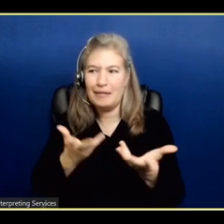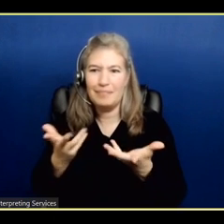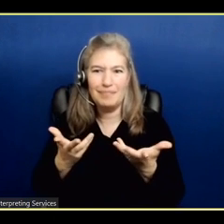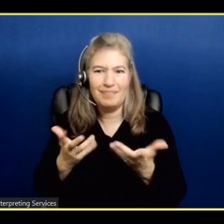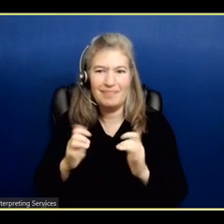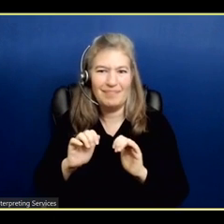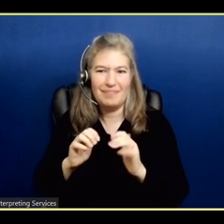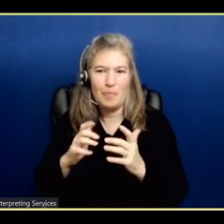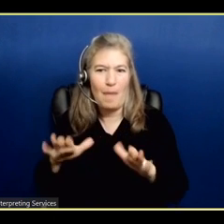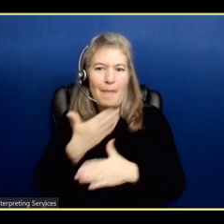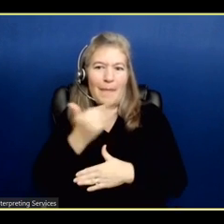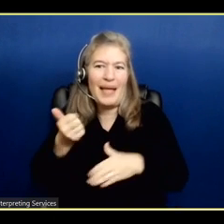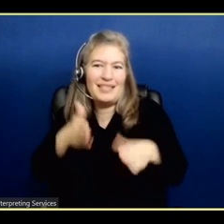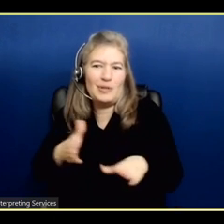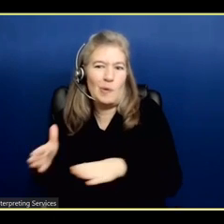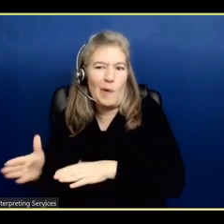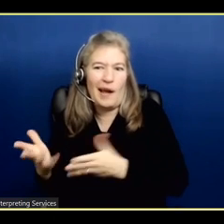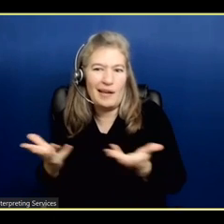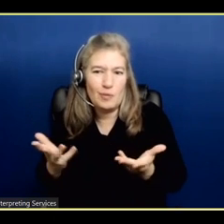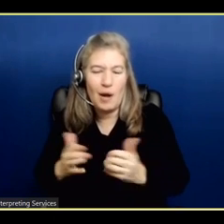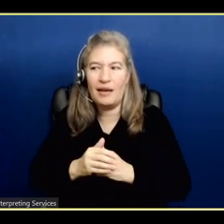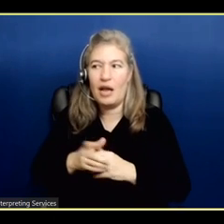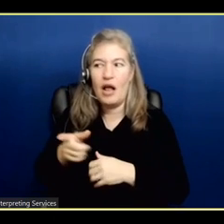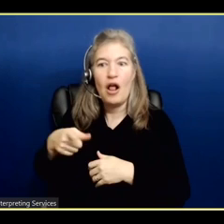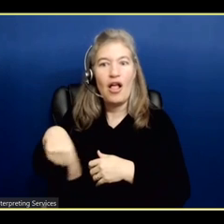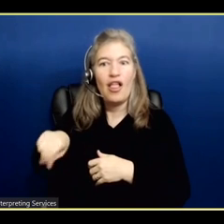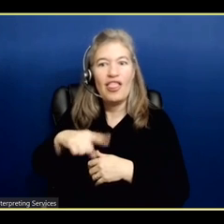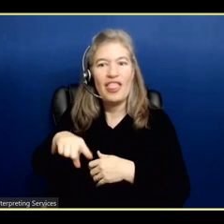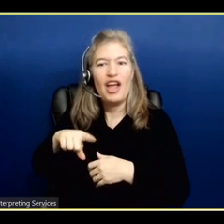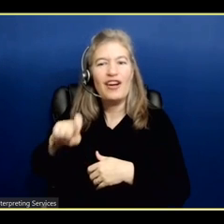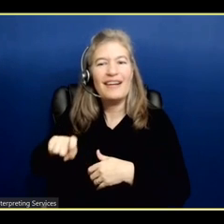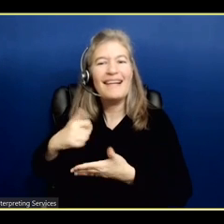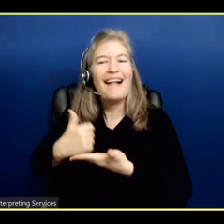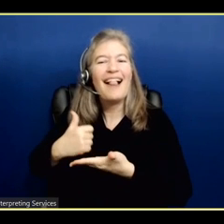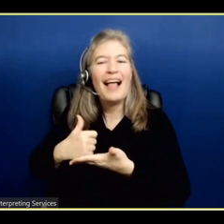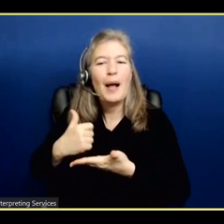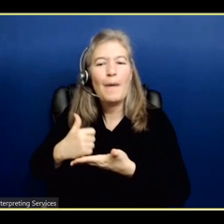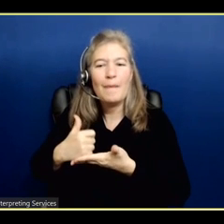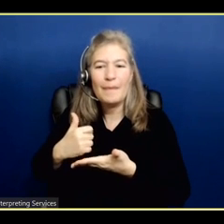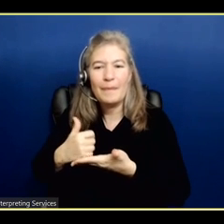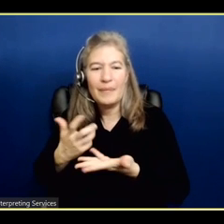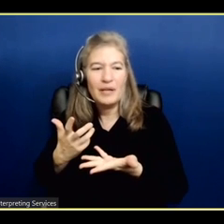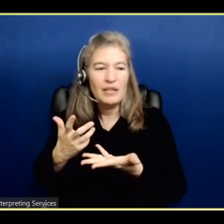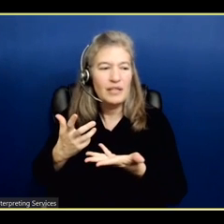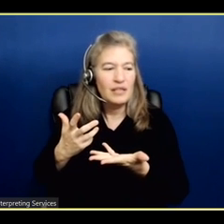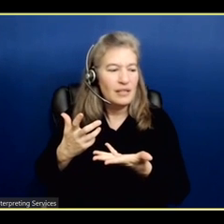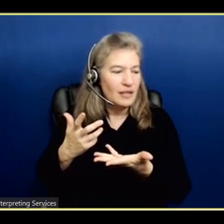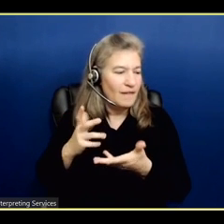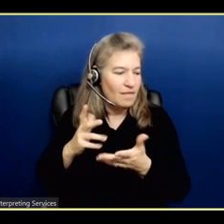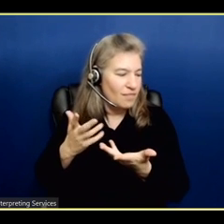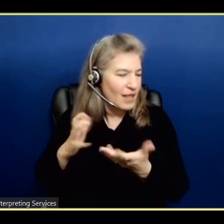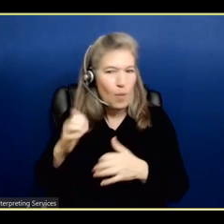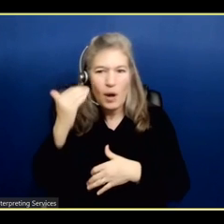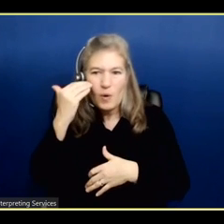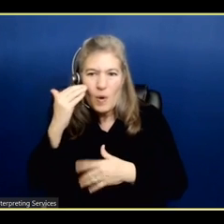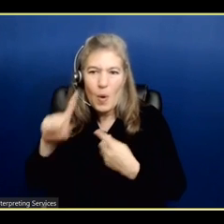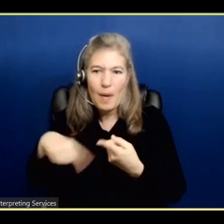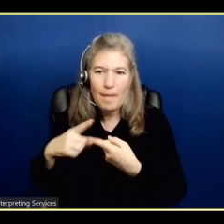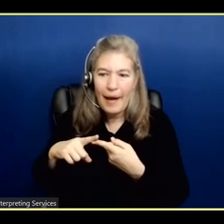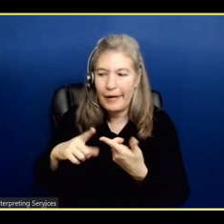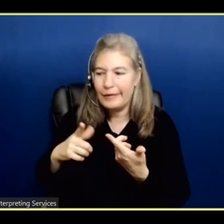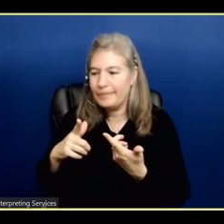week after. So we're finding that our folks are being overwhelmed in some ways by